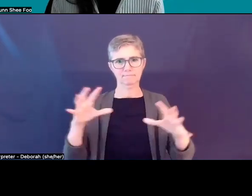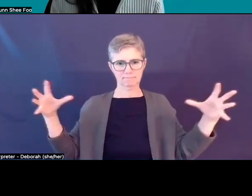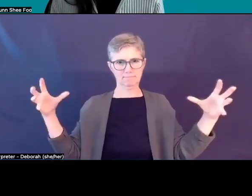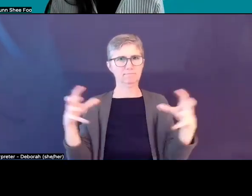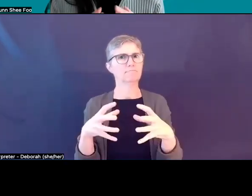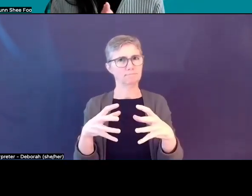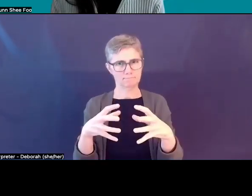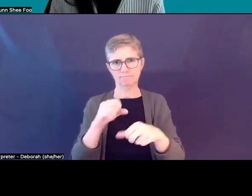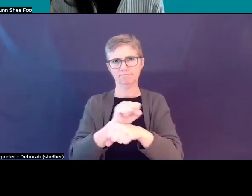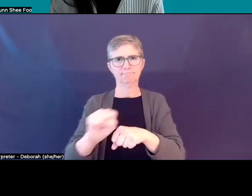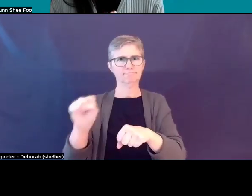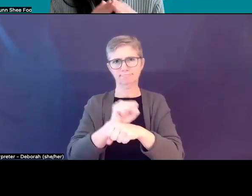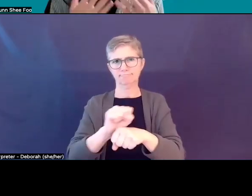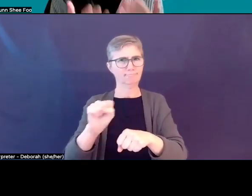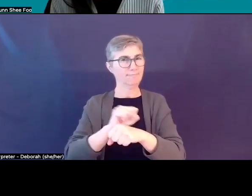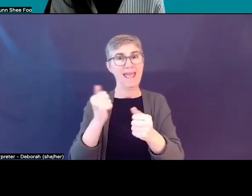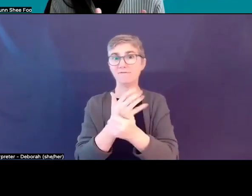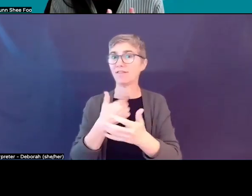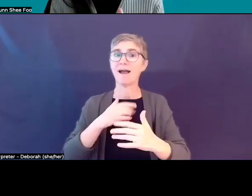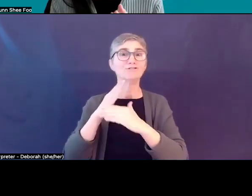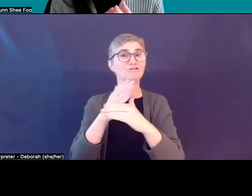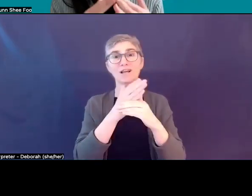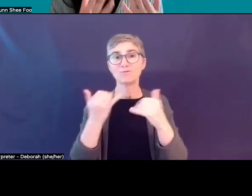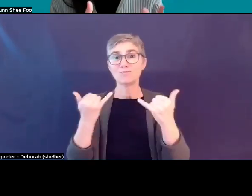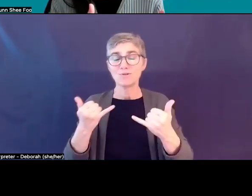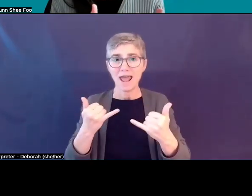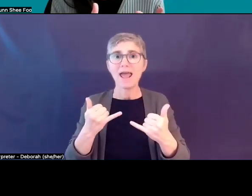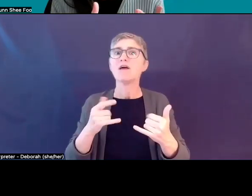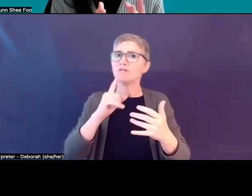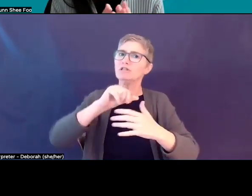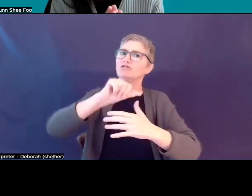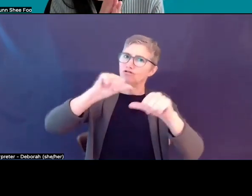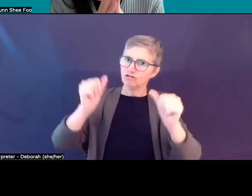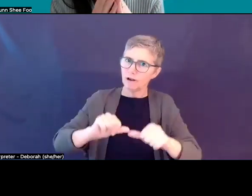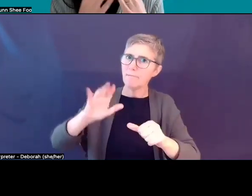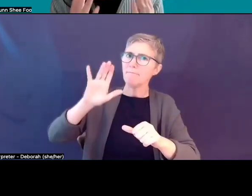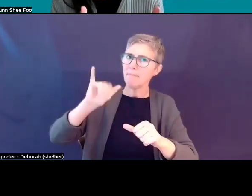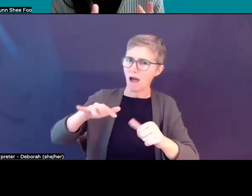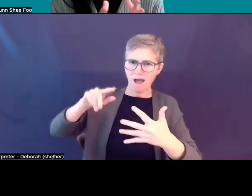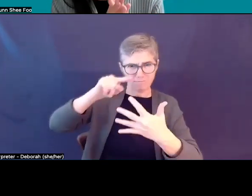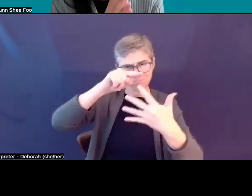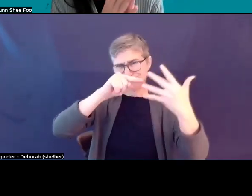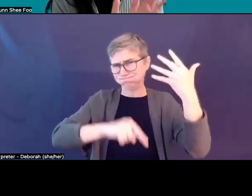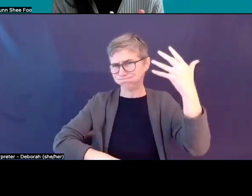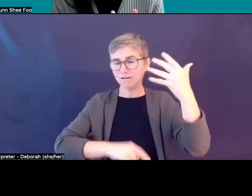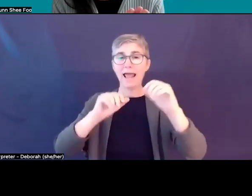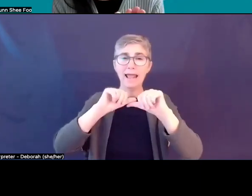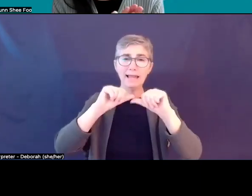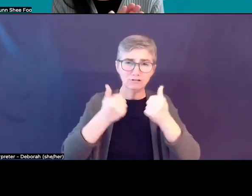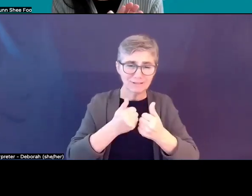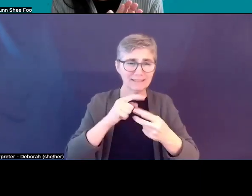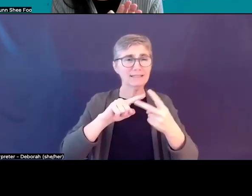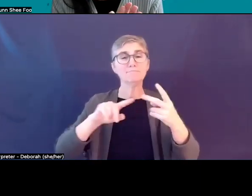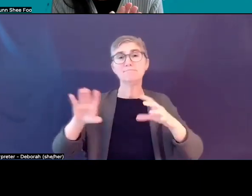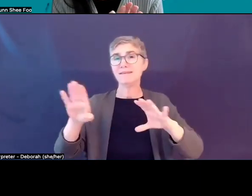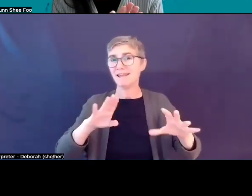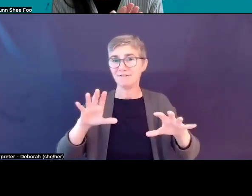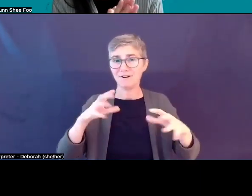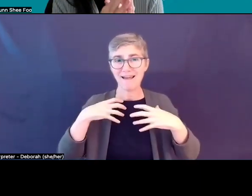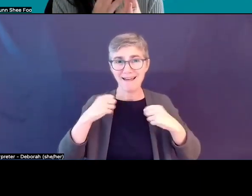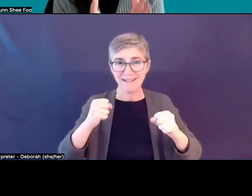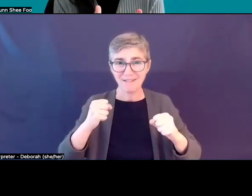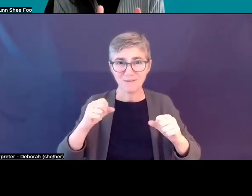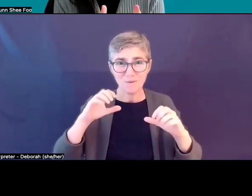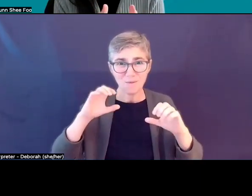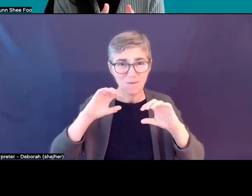today has been shaped by the strategic direction and thought leadership of all the agencies, behavioral health organization